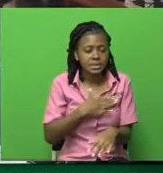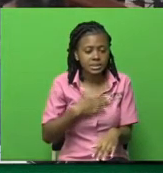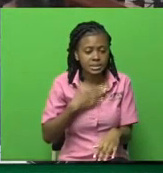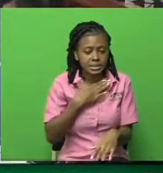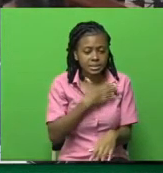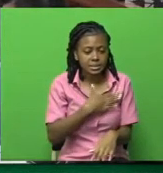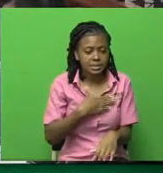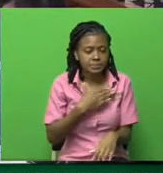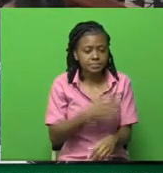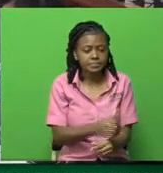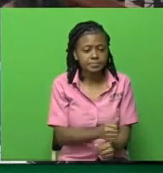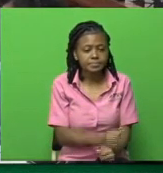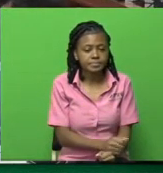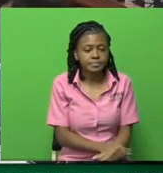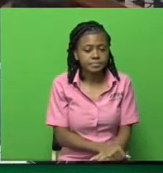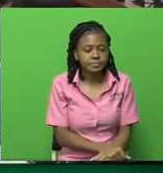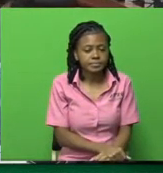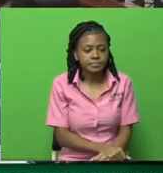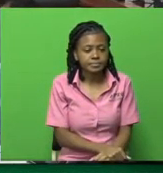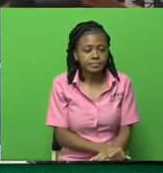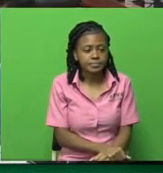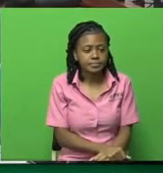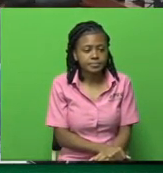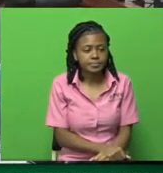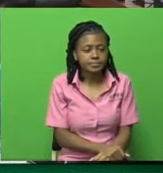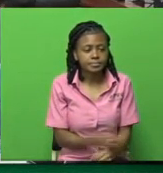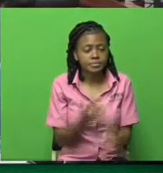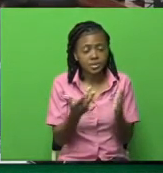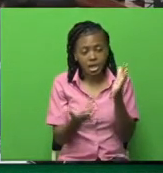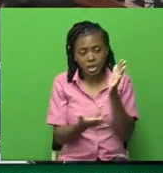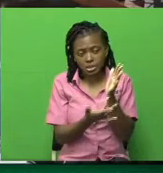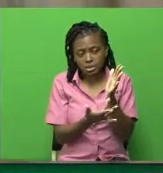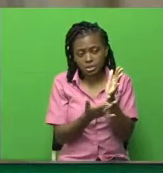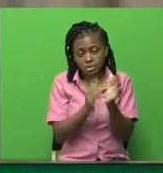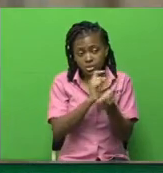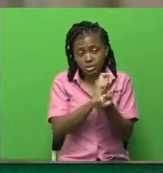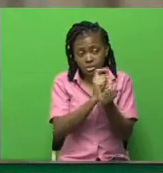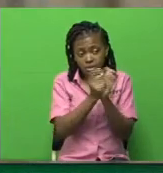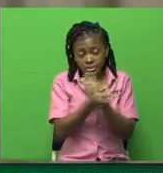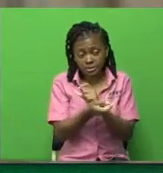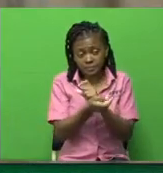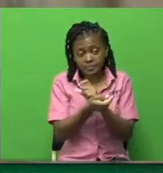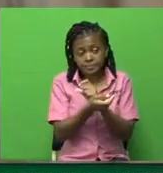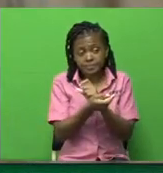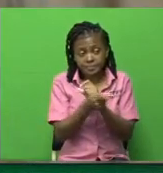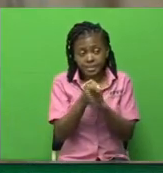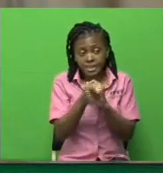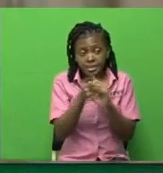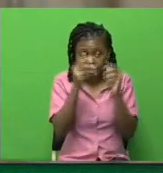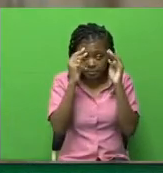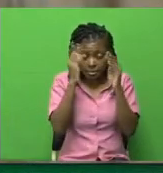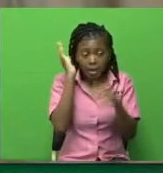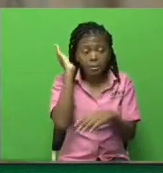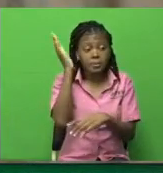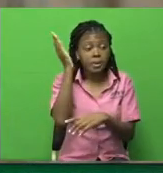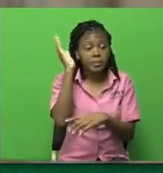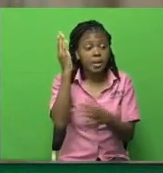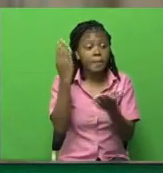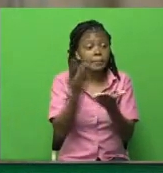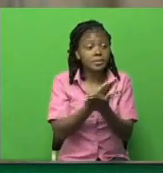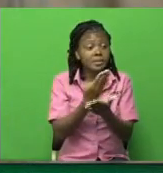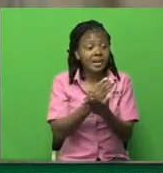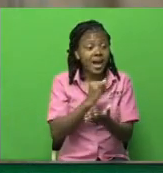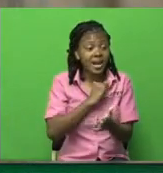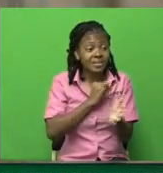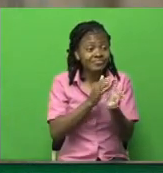speaker digital transformation was one area in The Minister's budget presentation that I highly anticipated because